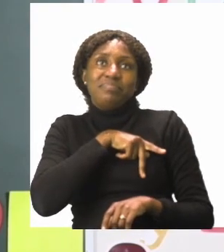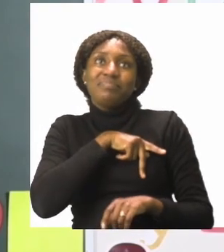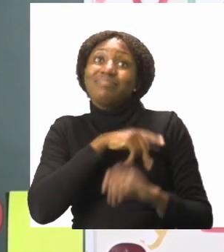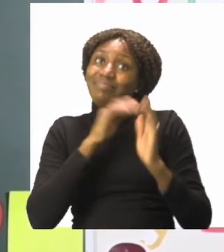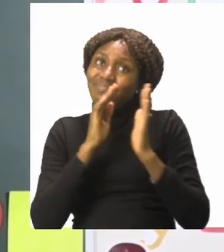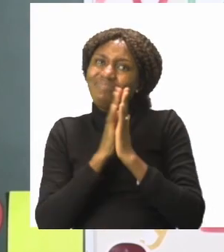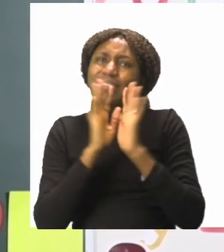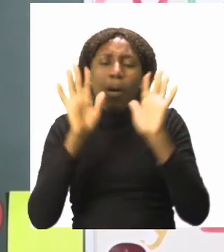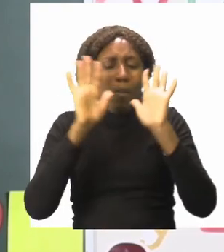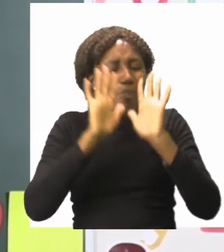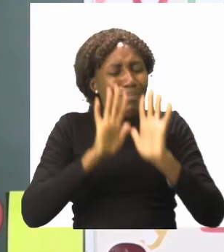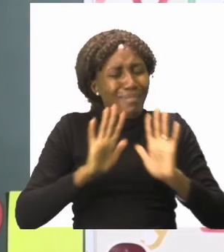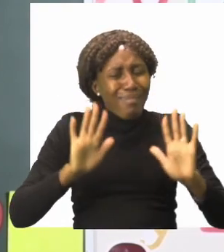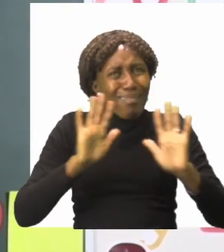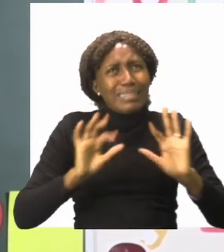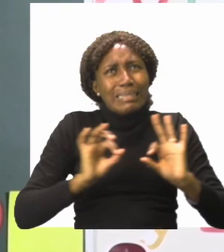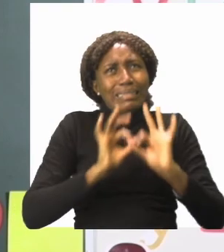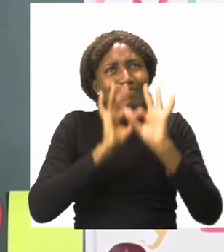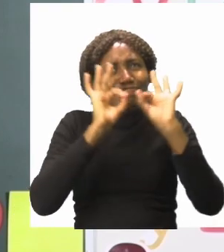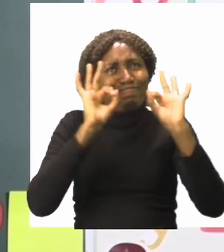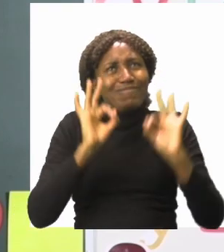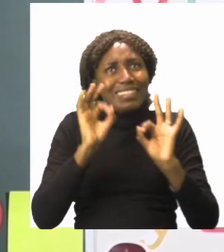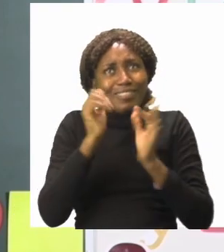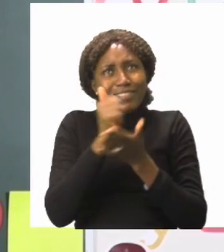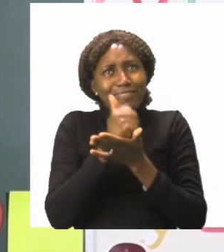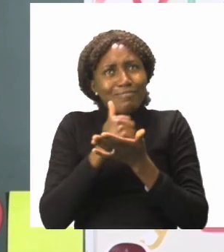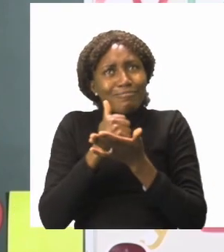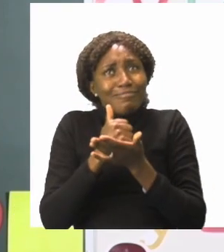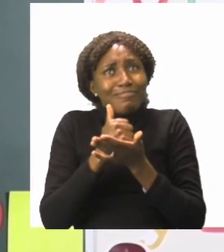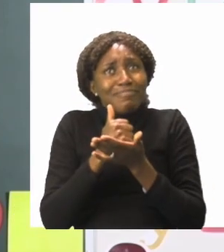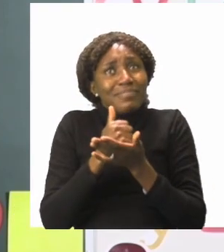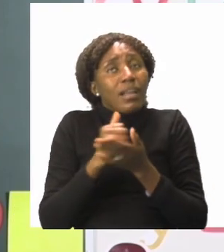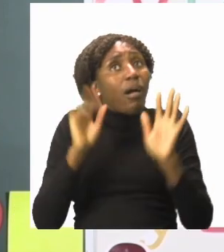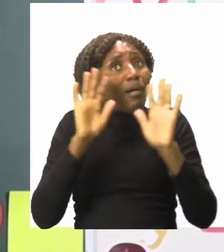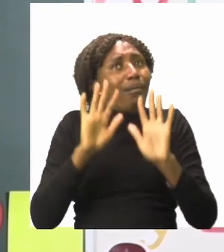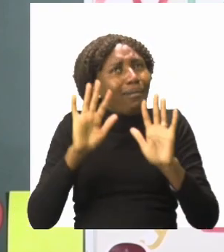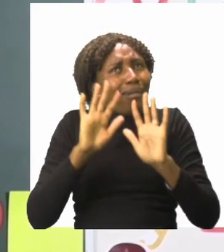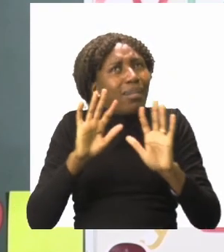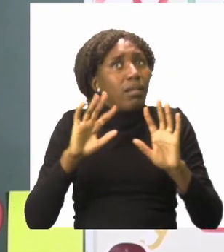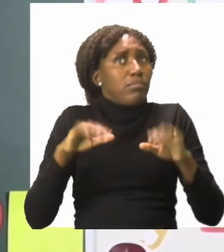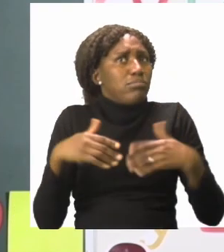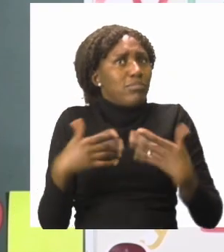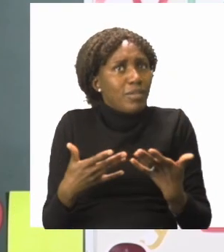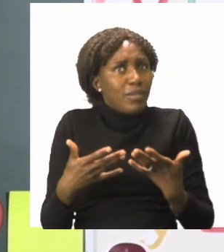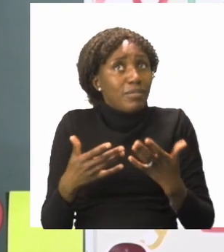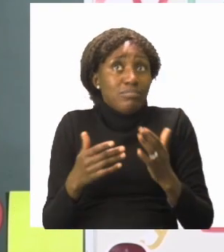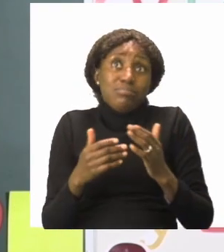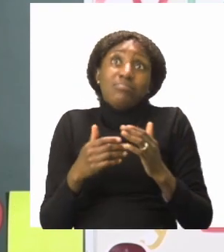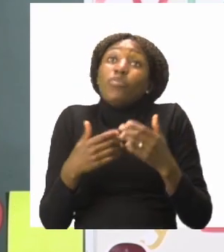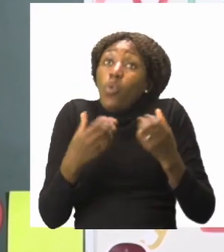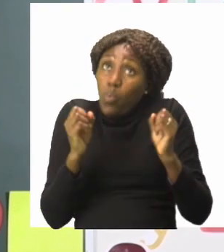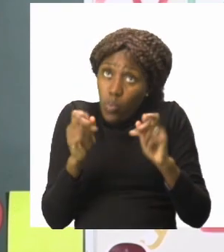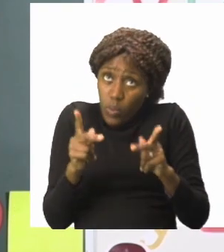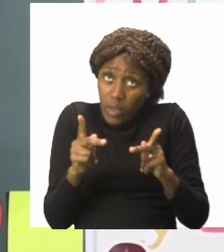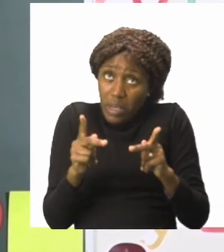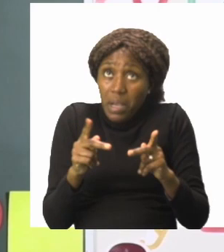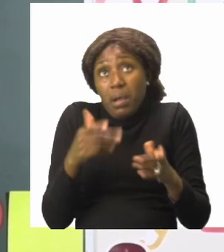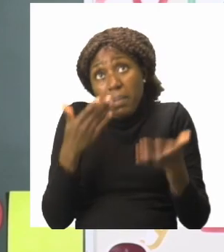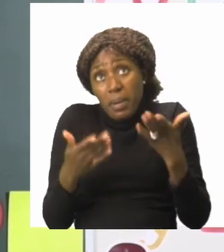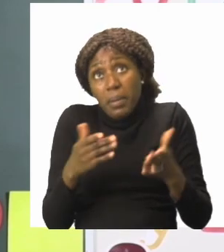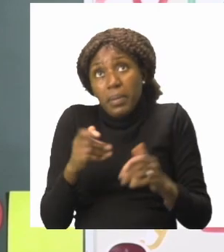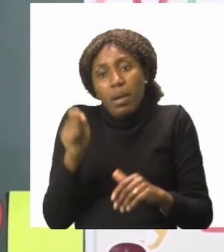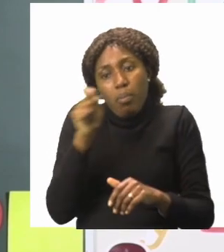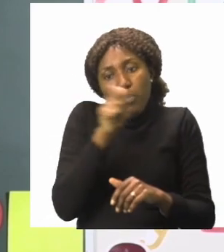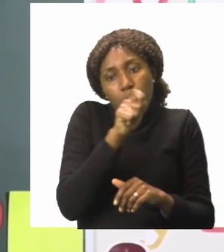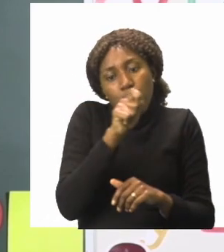you color neatly. And how do you color, boys and girls? Well, if you're going to color, it's either you color going up